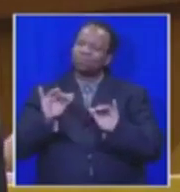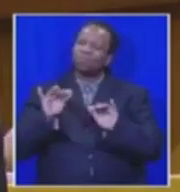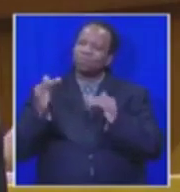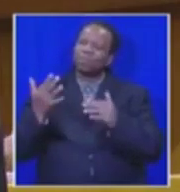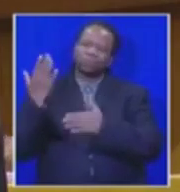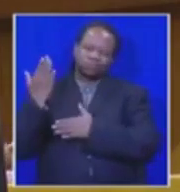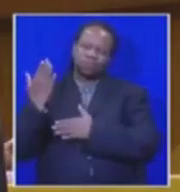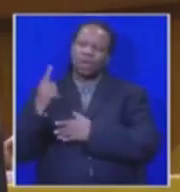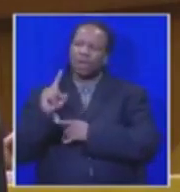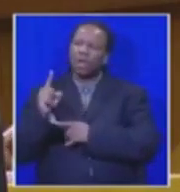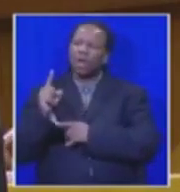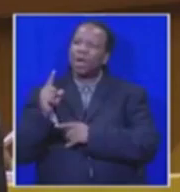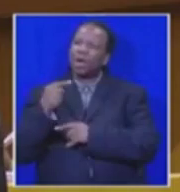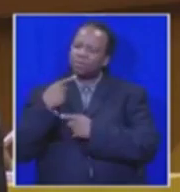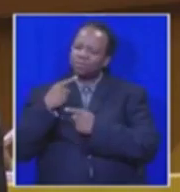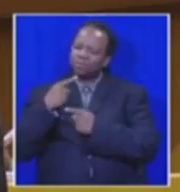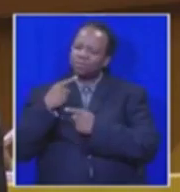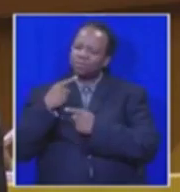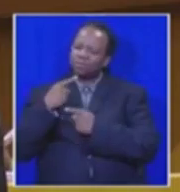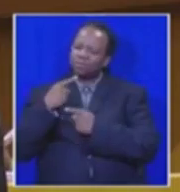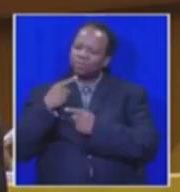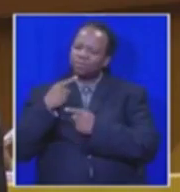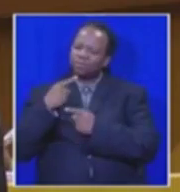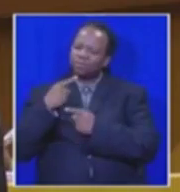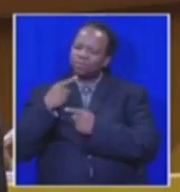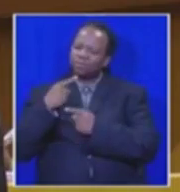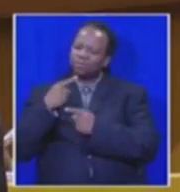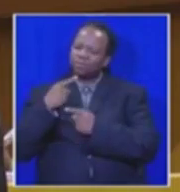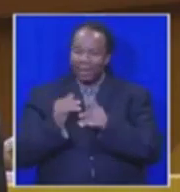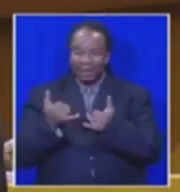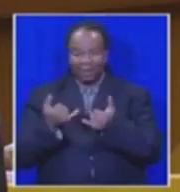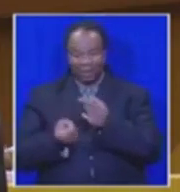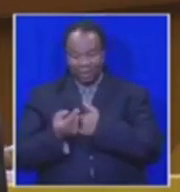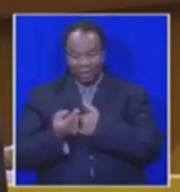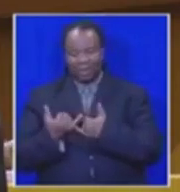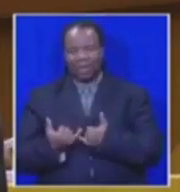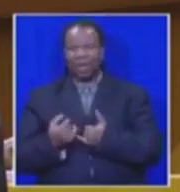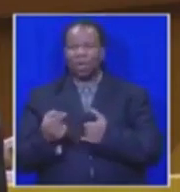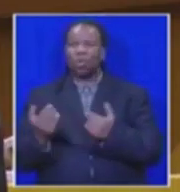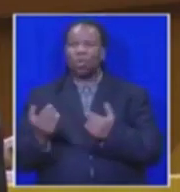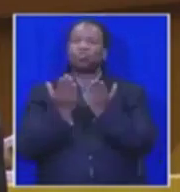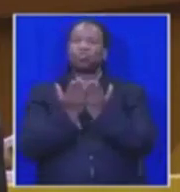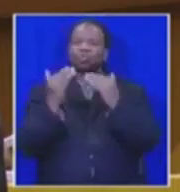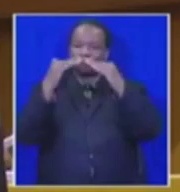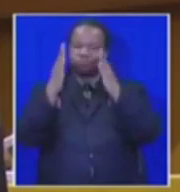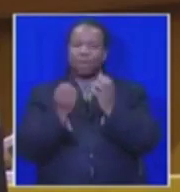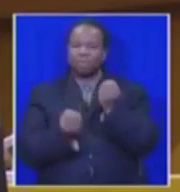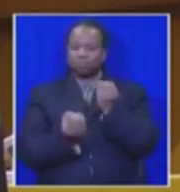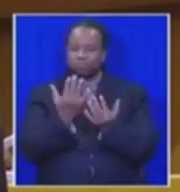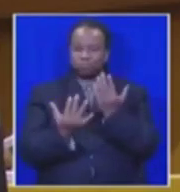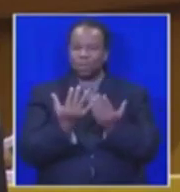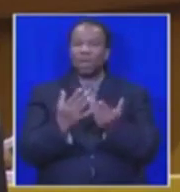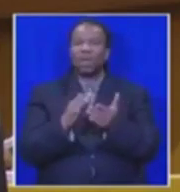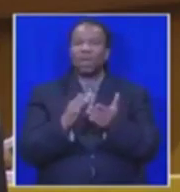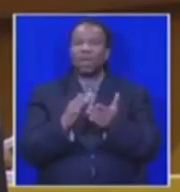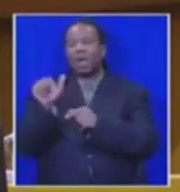have condemned the recent burning of schools and other facilities in